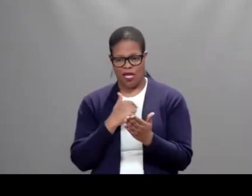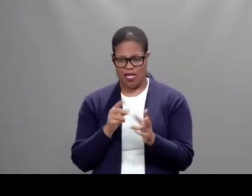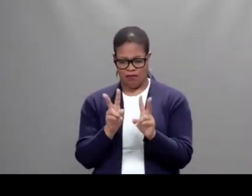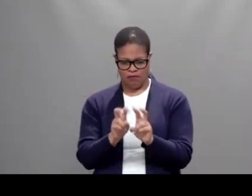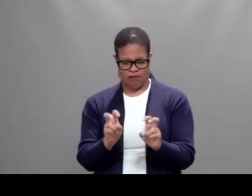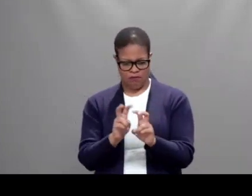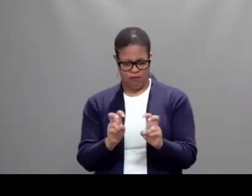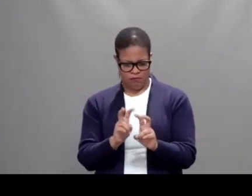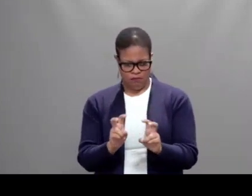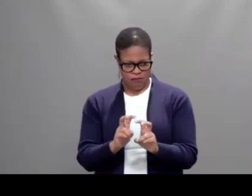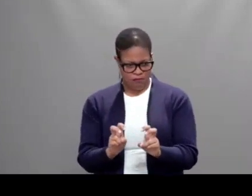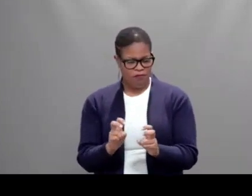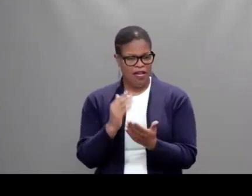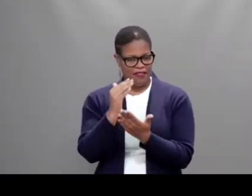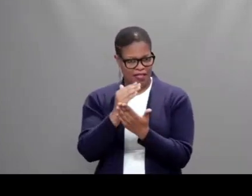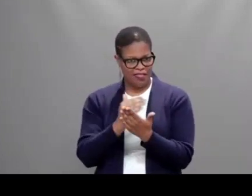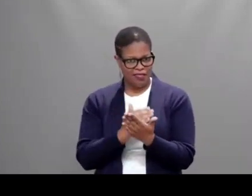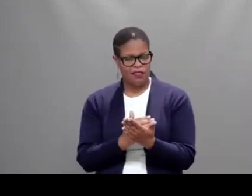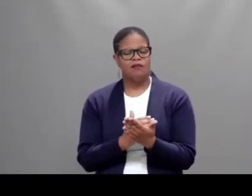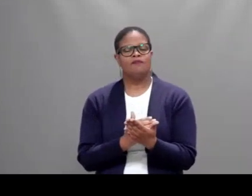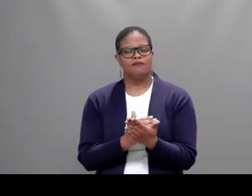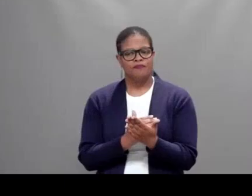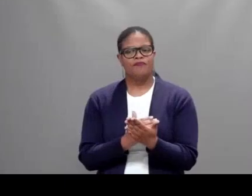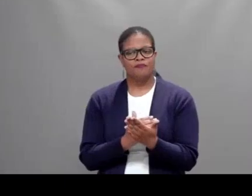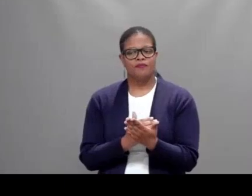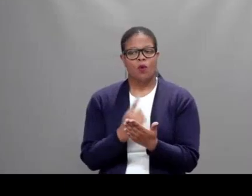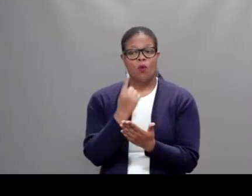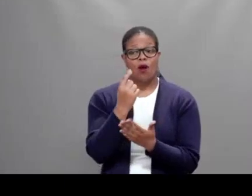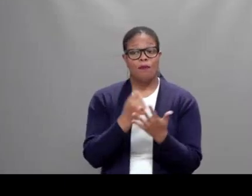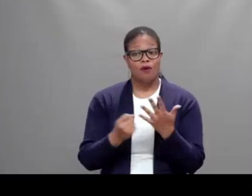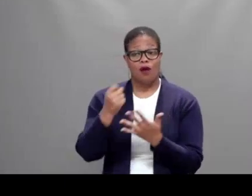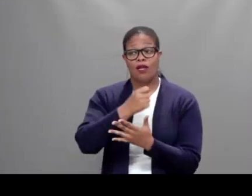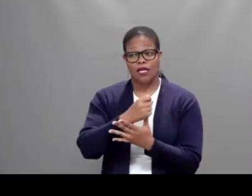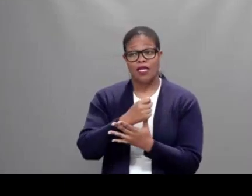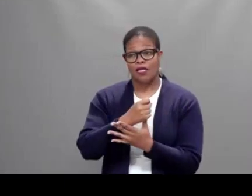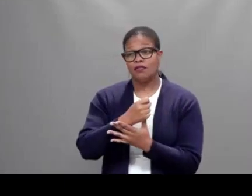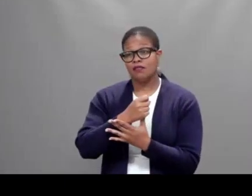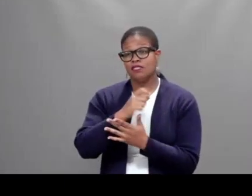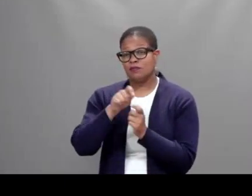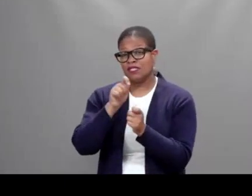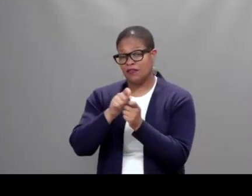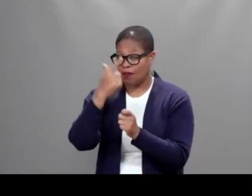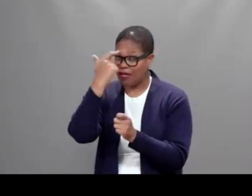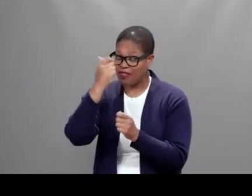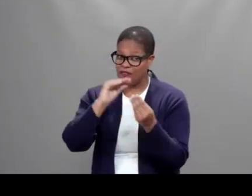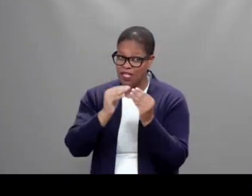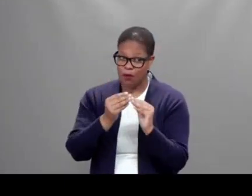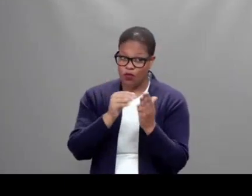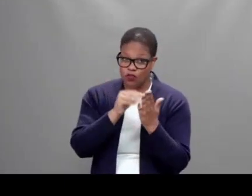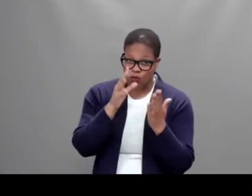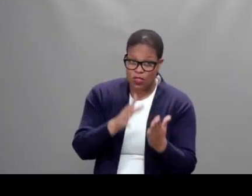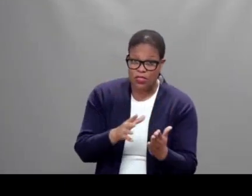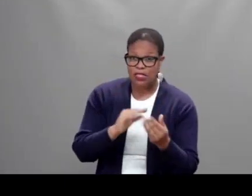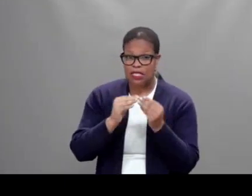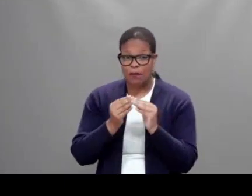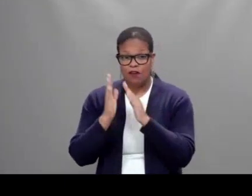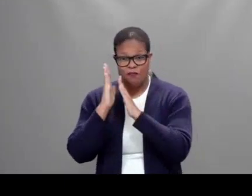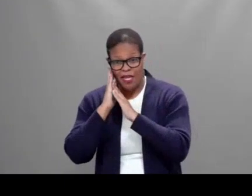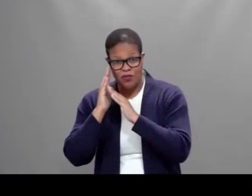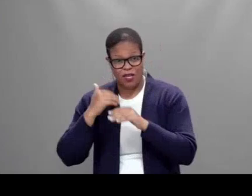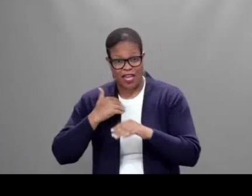the list. And one of the priorities, especially with the number of students that we have and the number of beds that we have